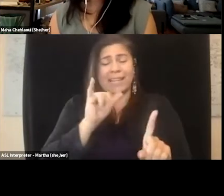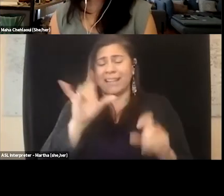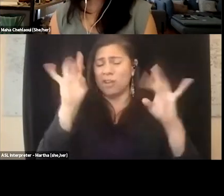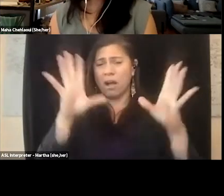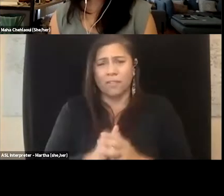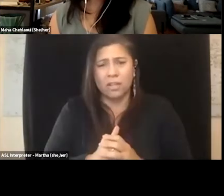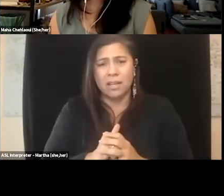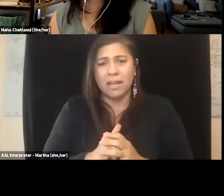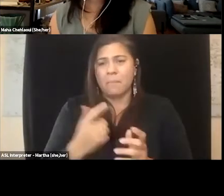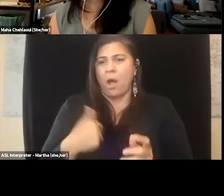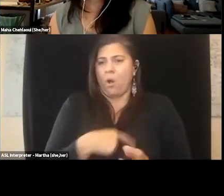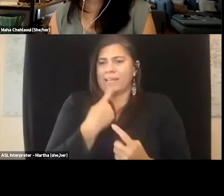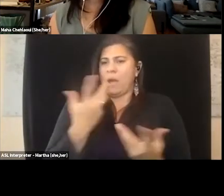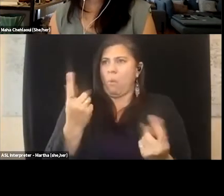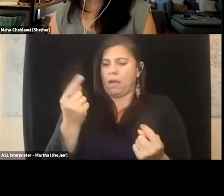We should learn.